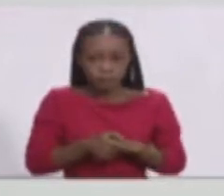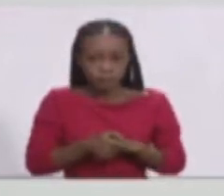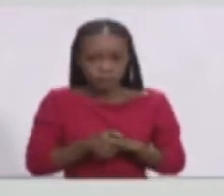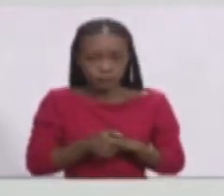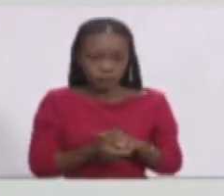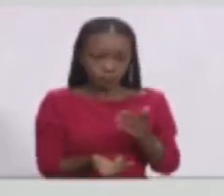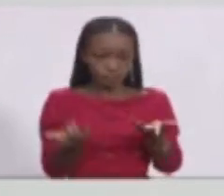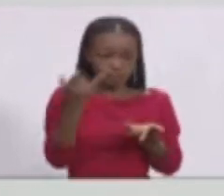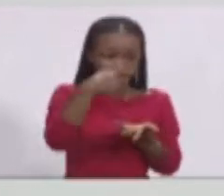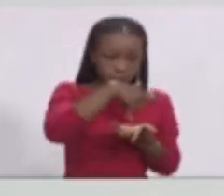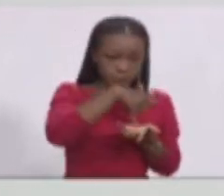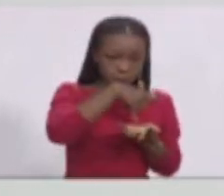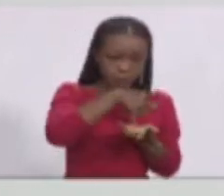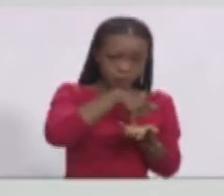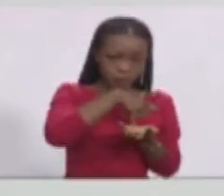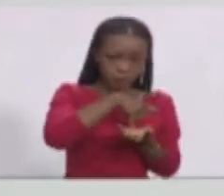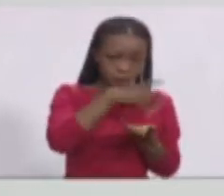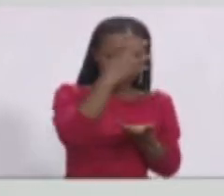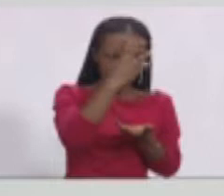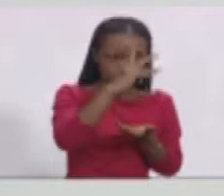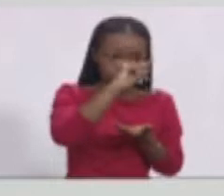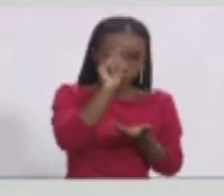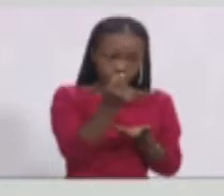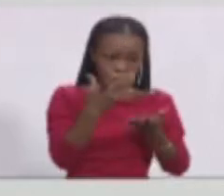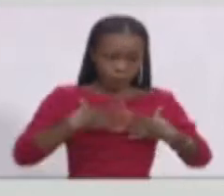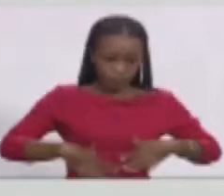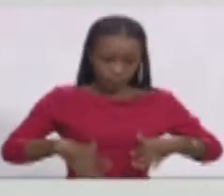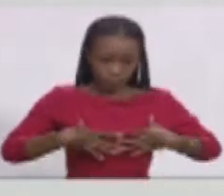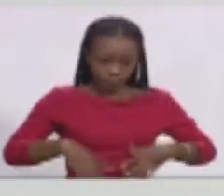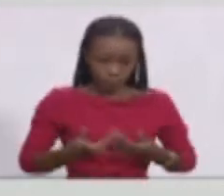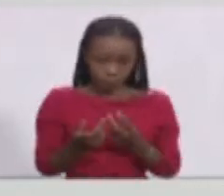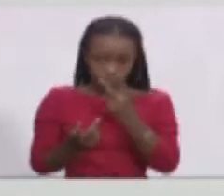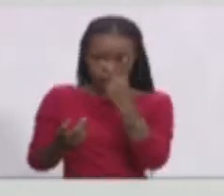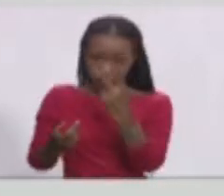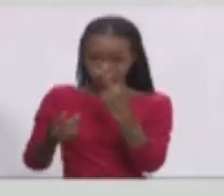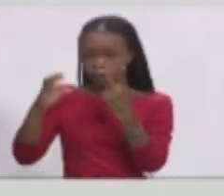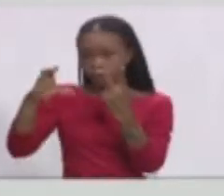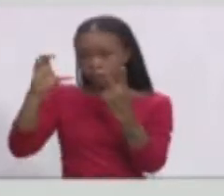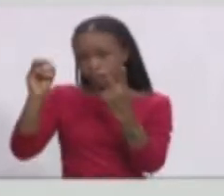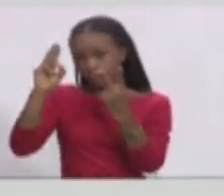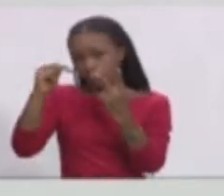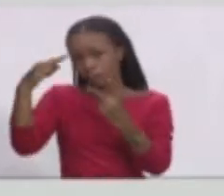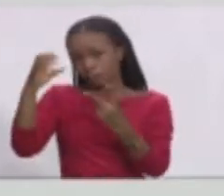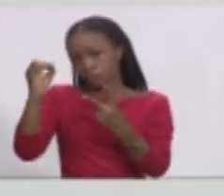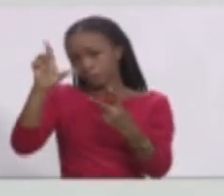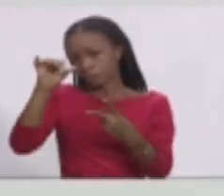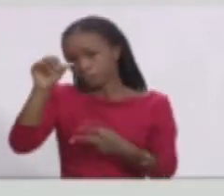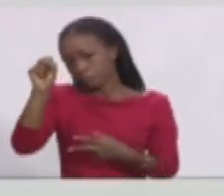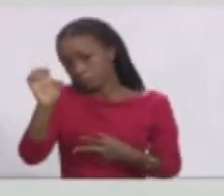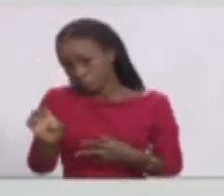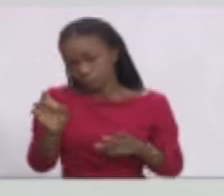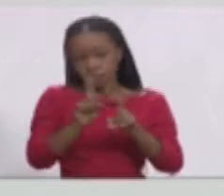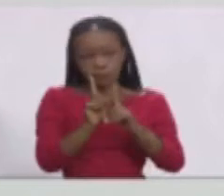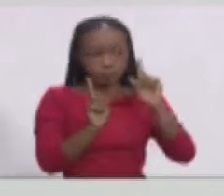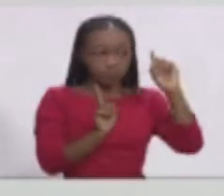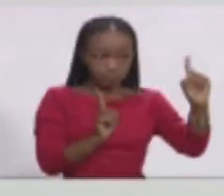They include 4 Kenyans, 2 Congolese nationals, and 1